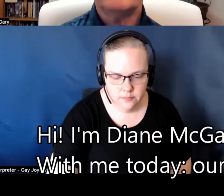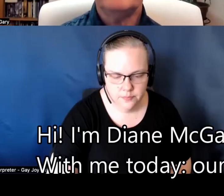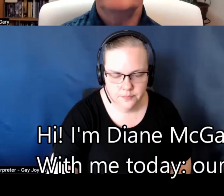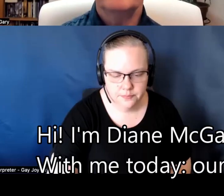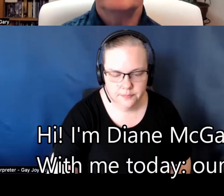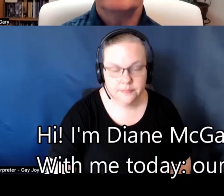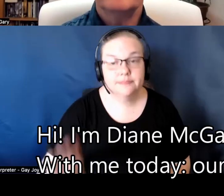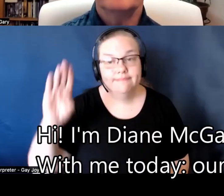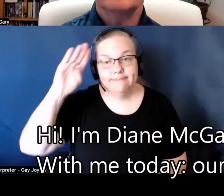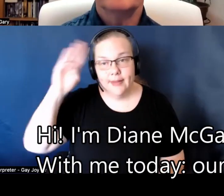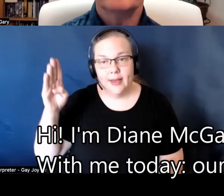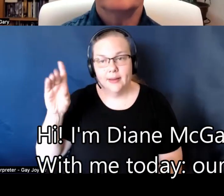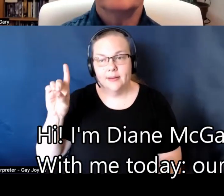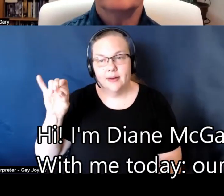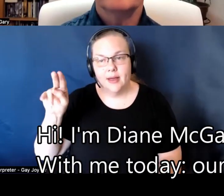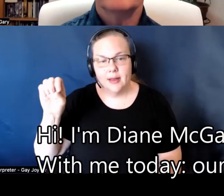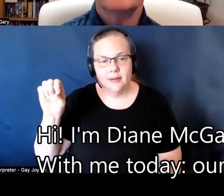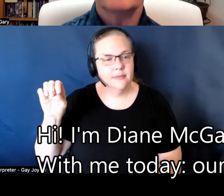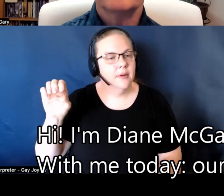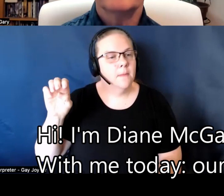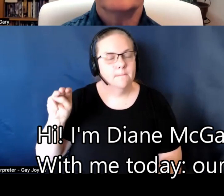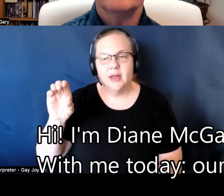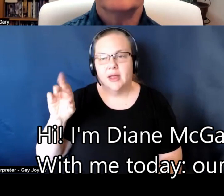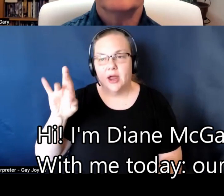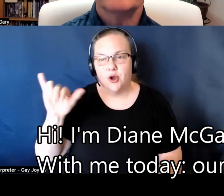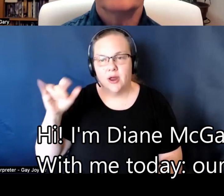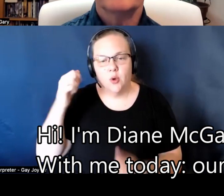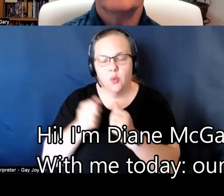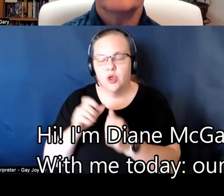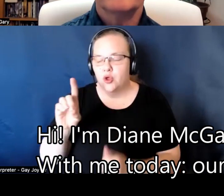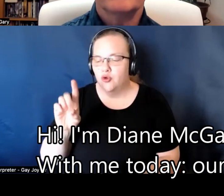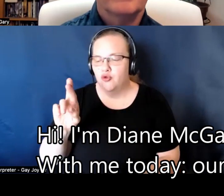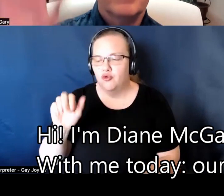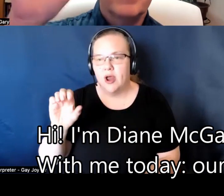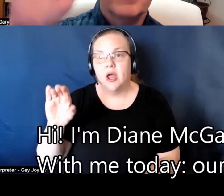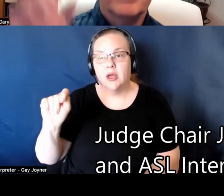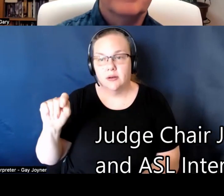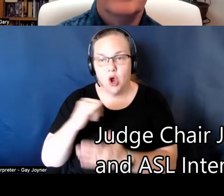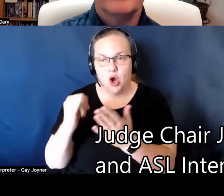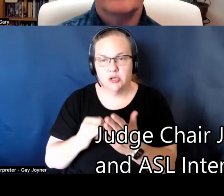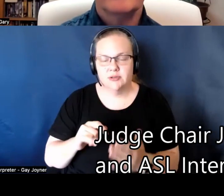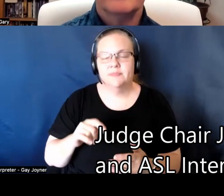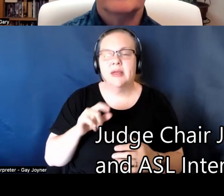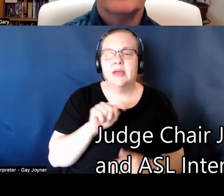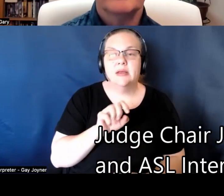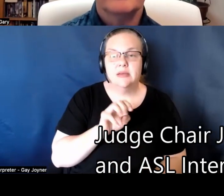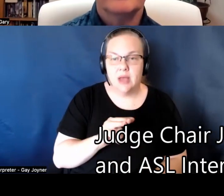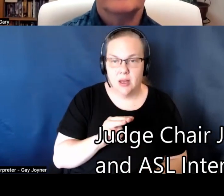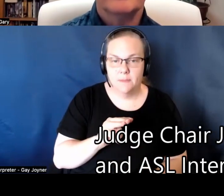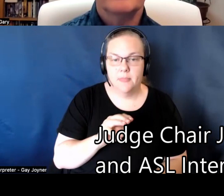Hi, I'm Diane McGarry with Dracut Arts. With me today are co-host Tom McGarry, Judge Chair